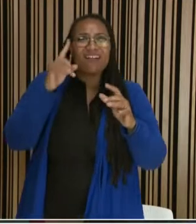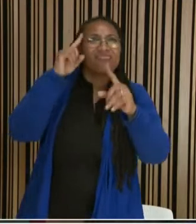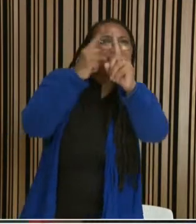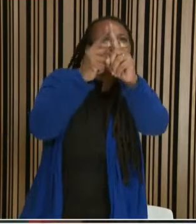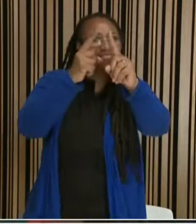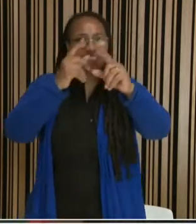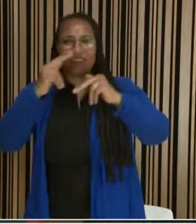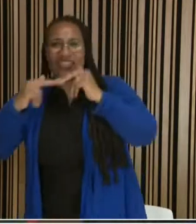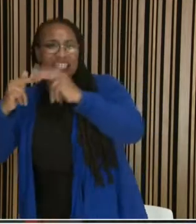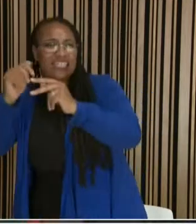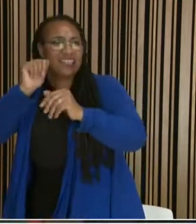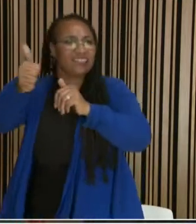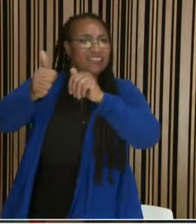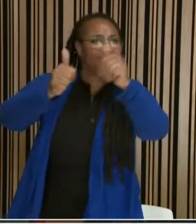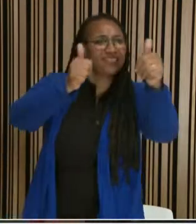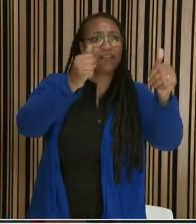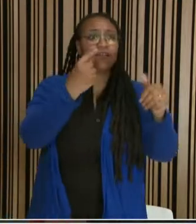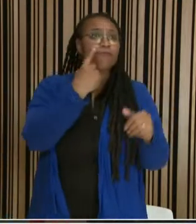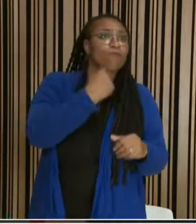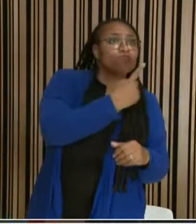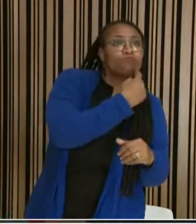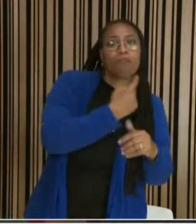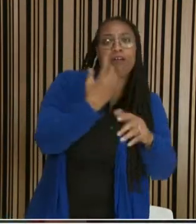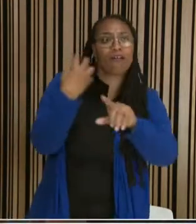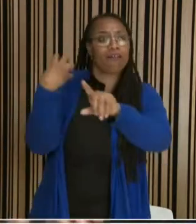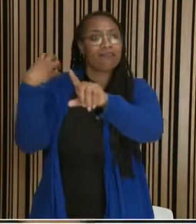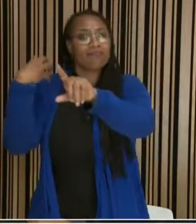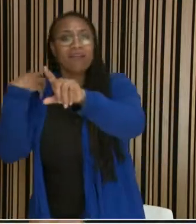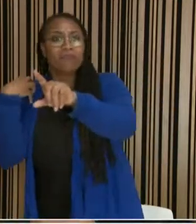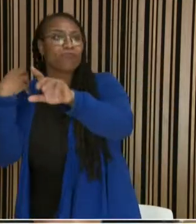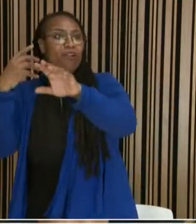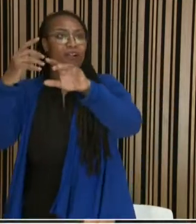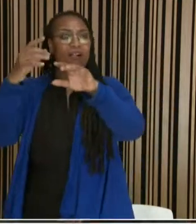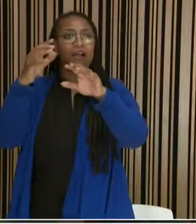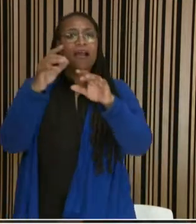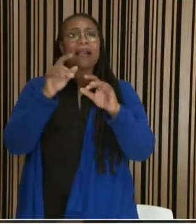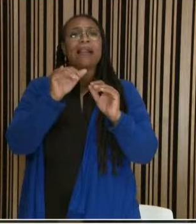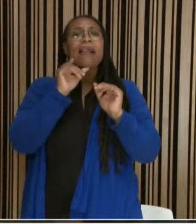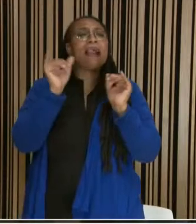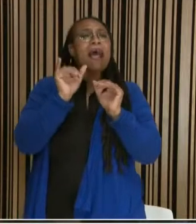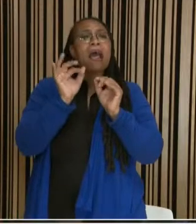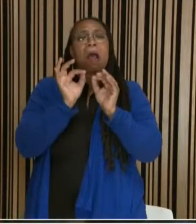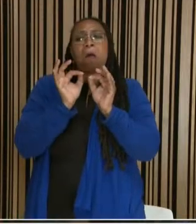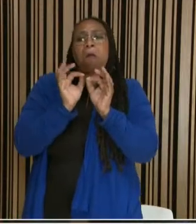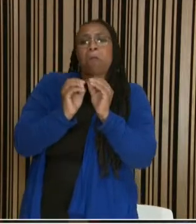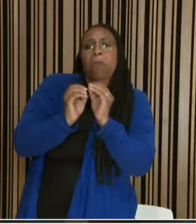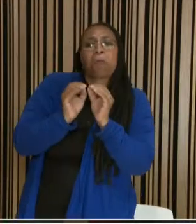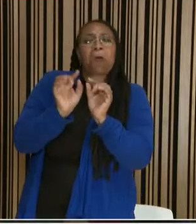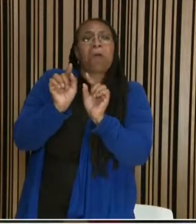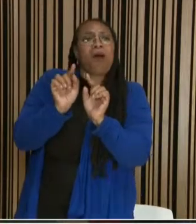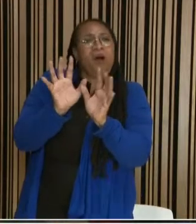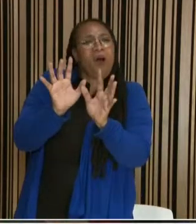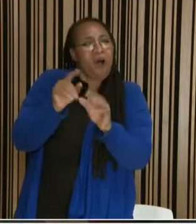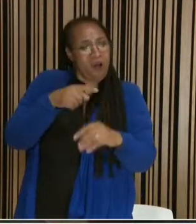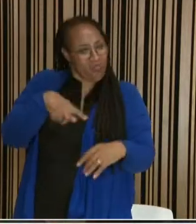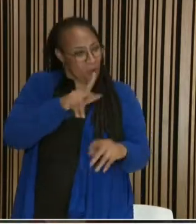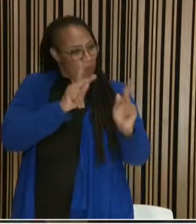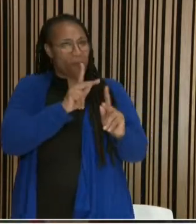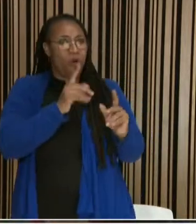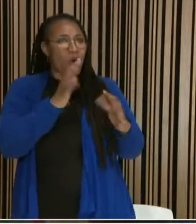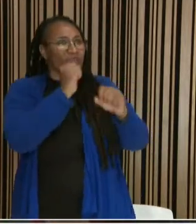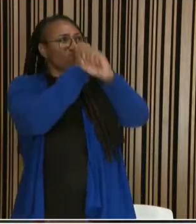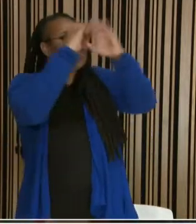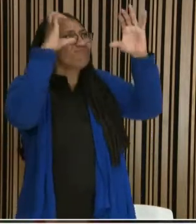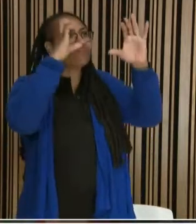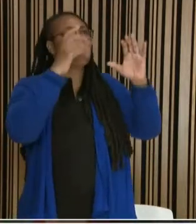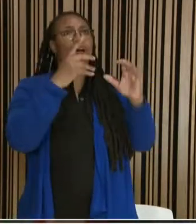small capital repairs, is making sure that we have what we need in terms of our buildings and our ability to make